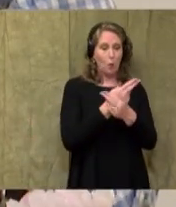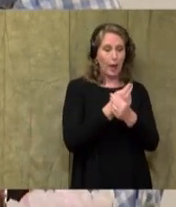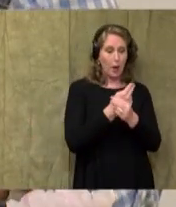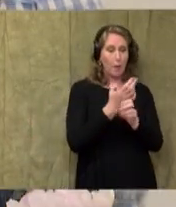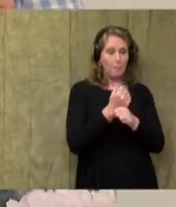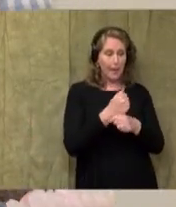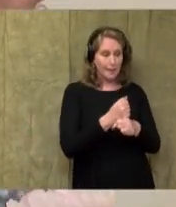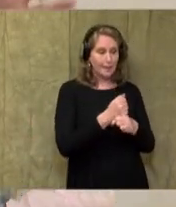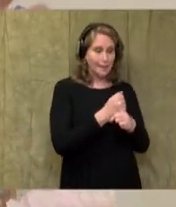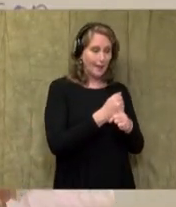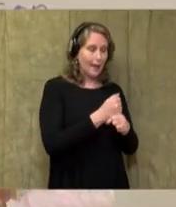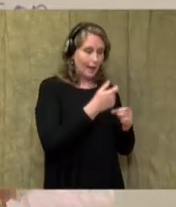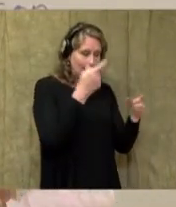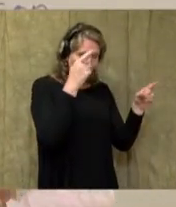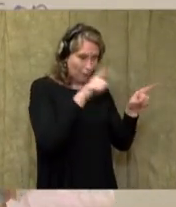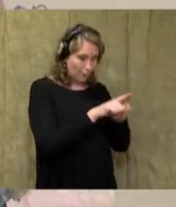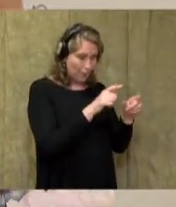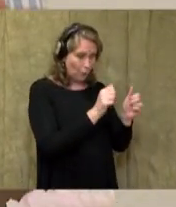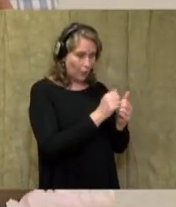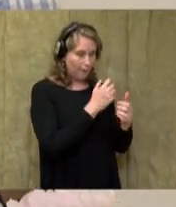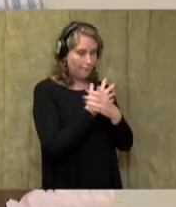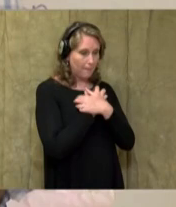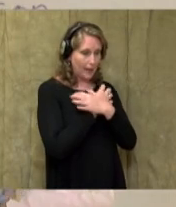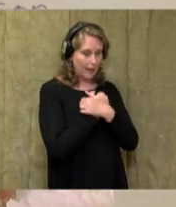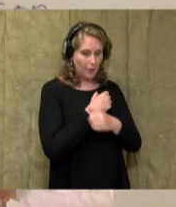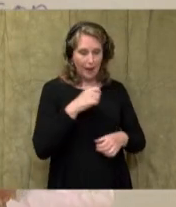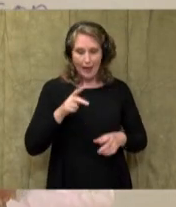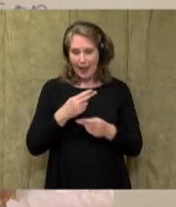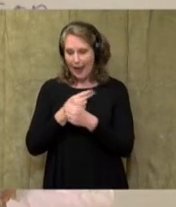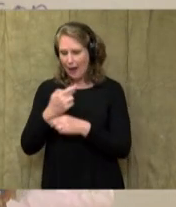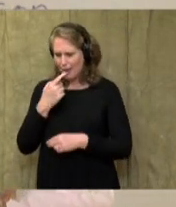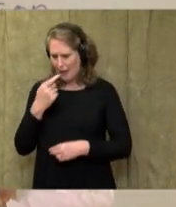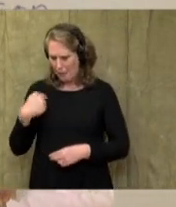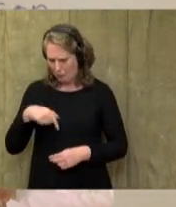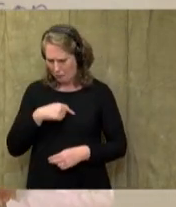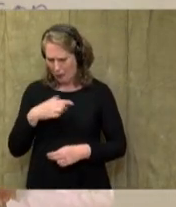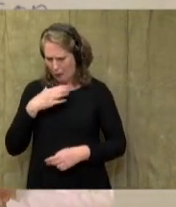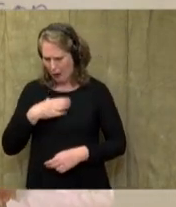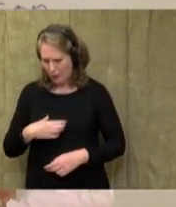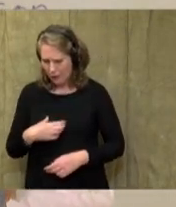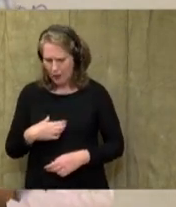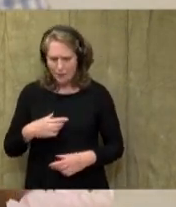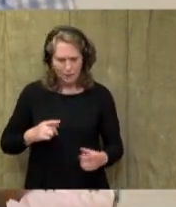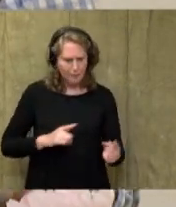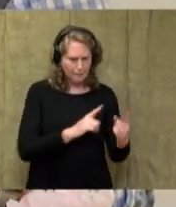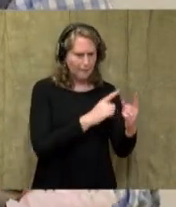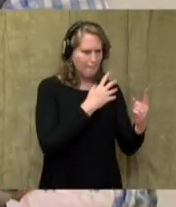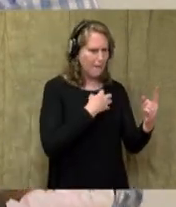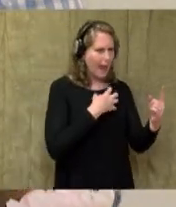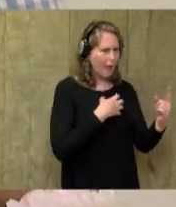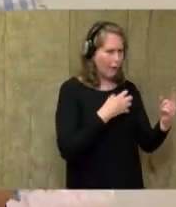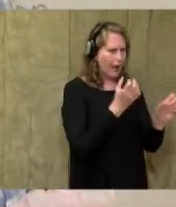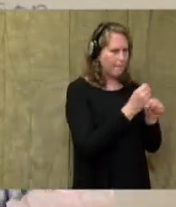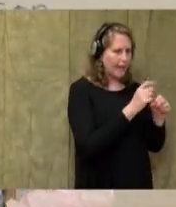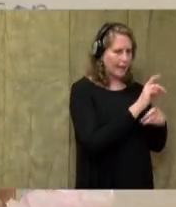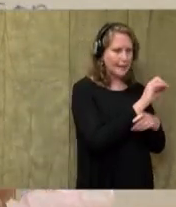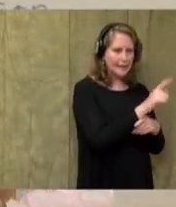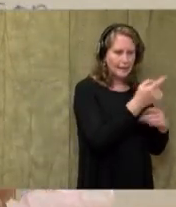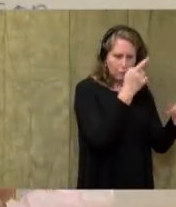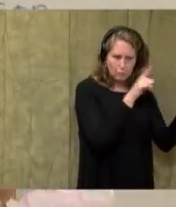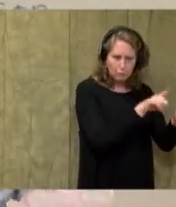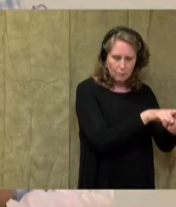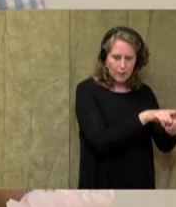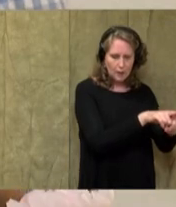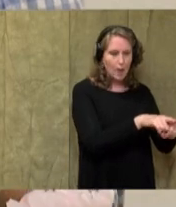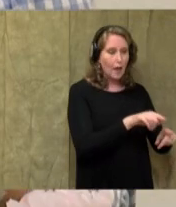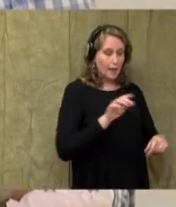Bear. In the beginning, Hare decided they were hungry, so he said, you know what, I'm gonna go to Bear and we're gonna make a deal. He and his family